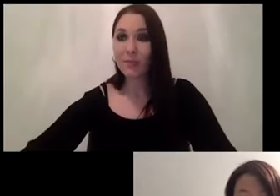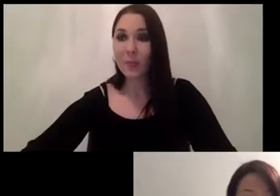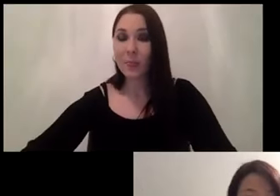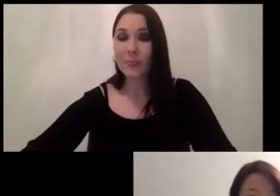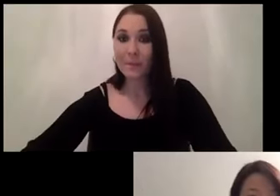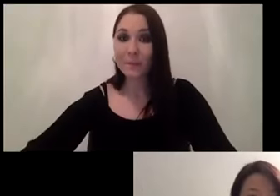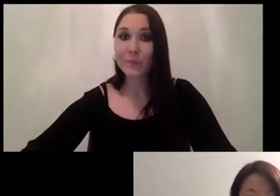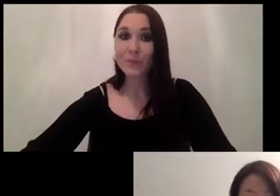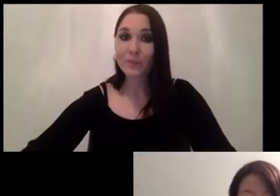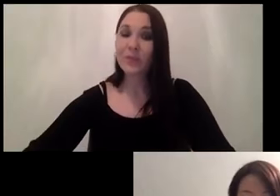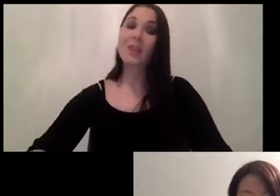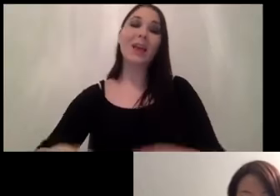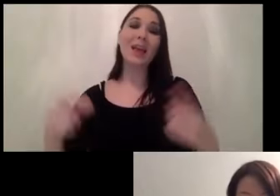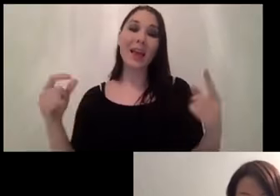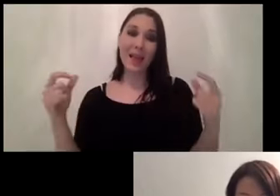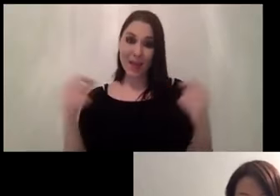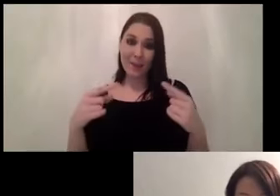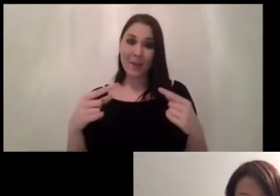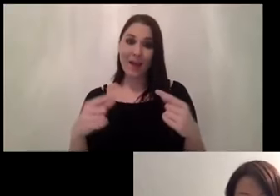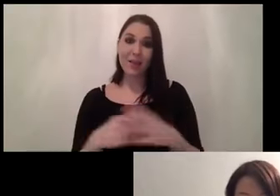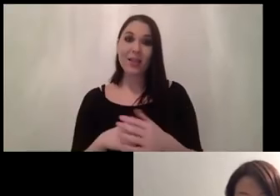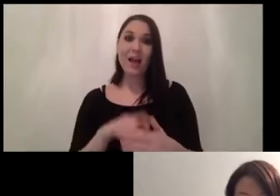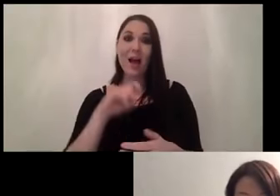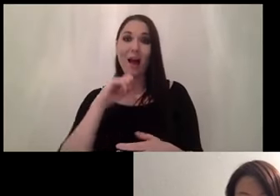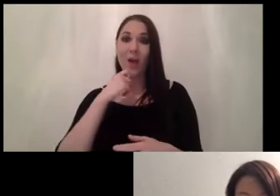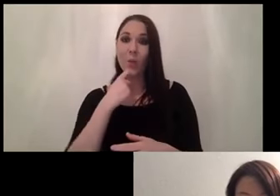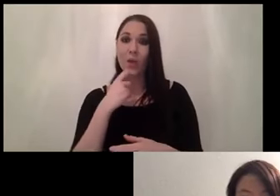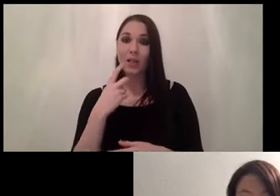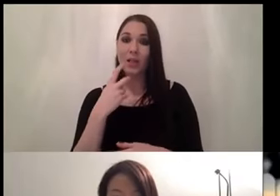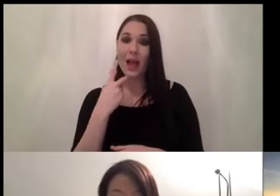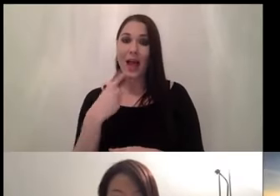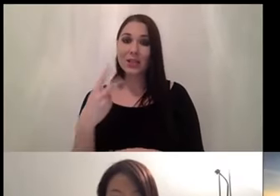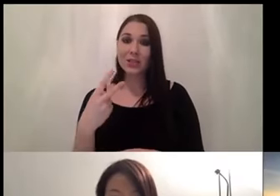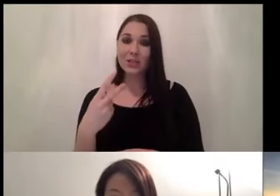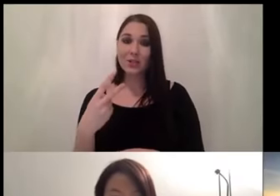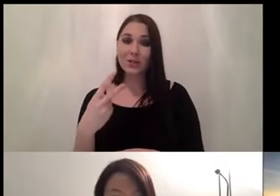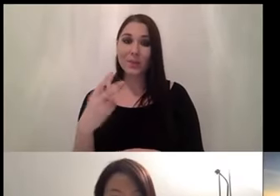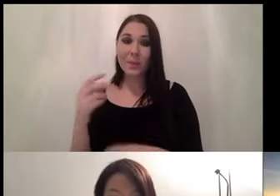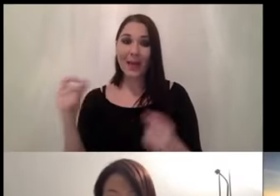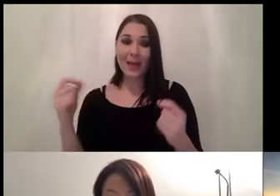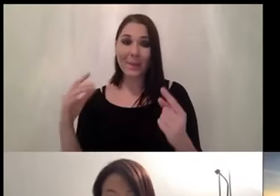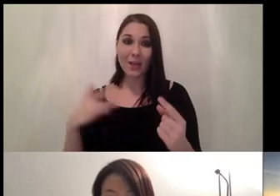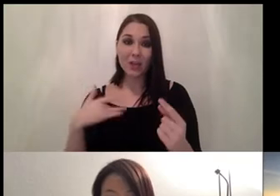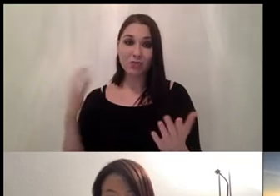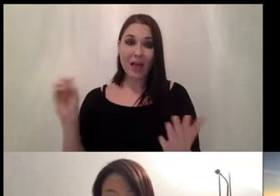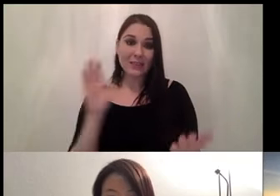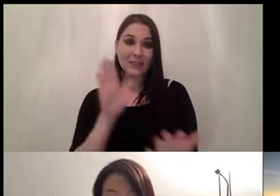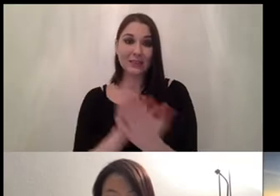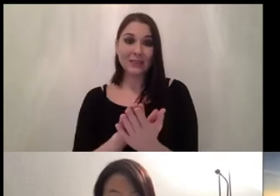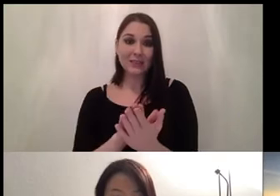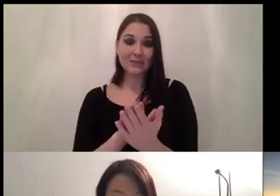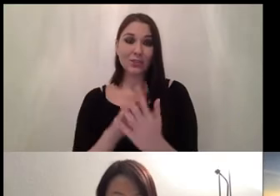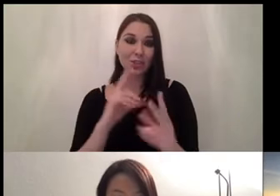Email them. I will answer. I will pop my email address into the